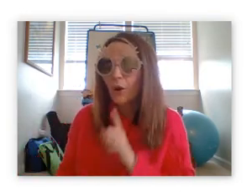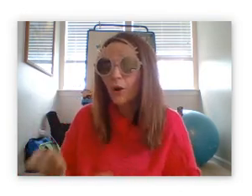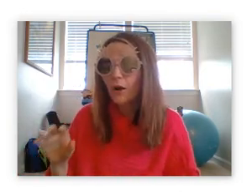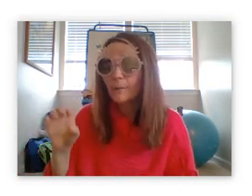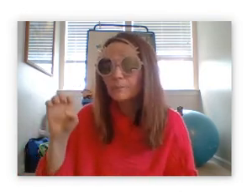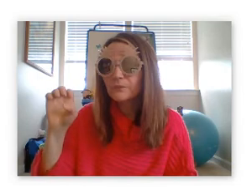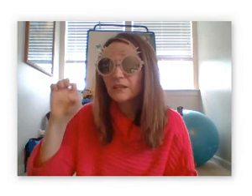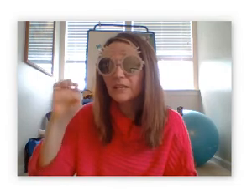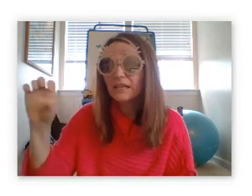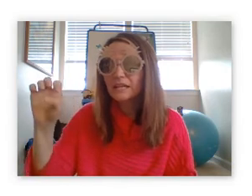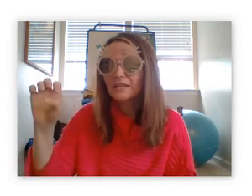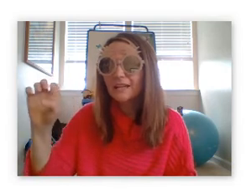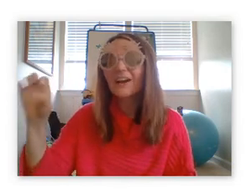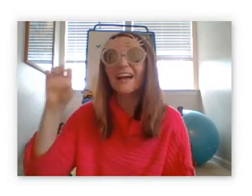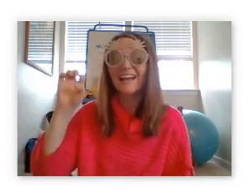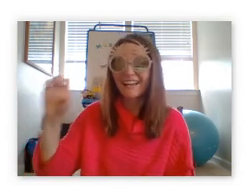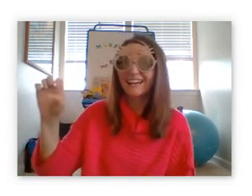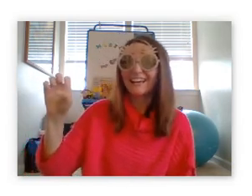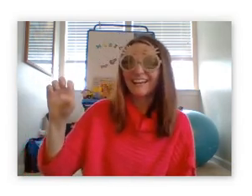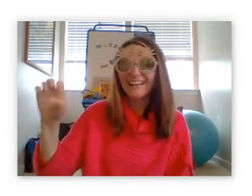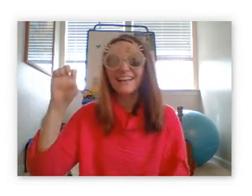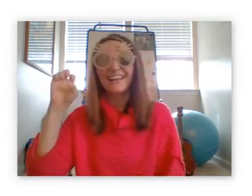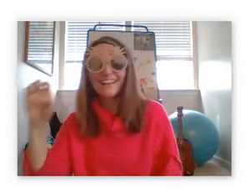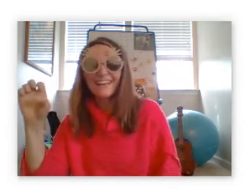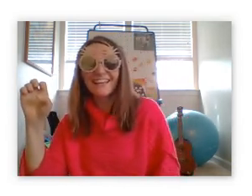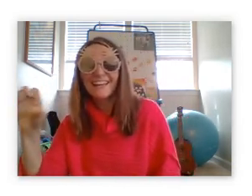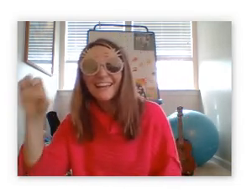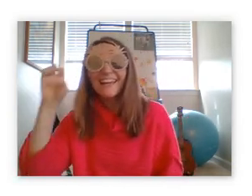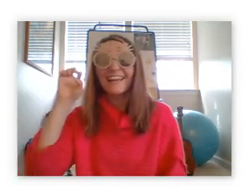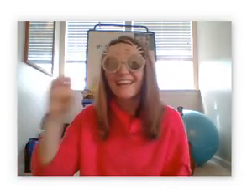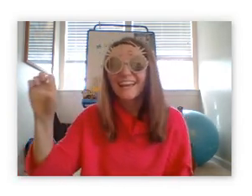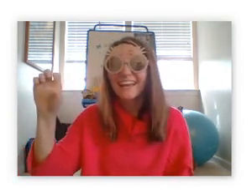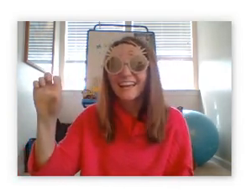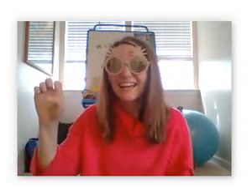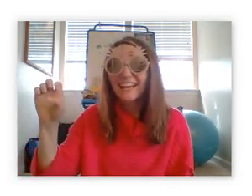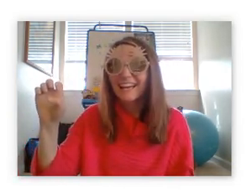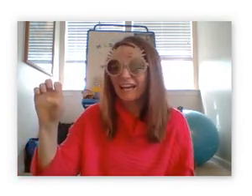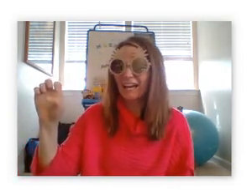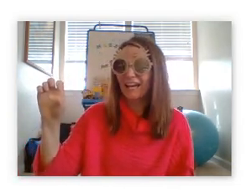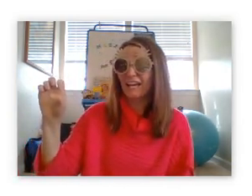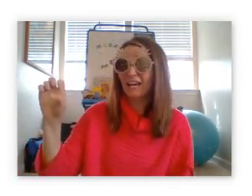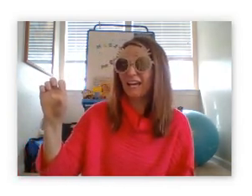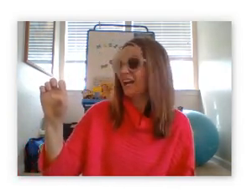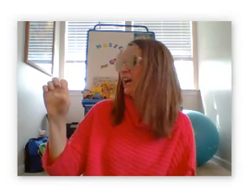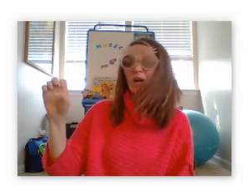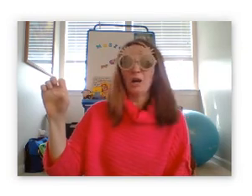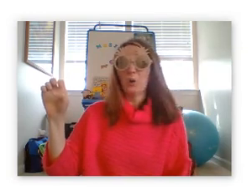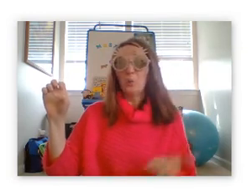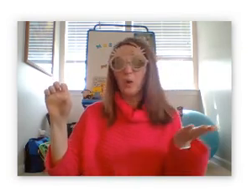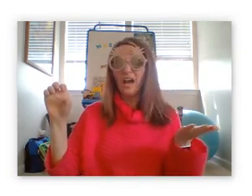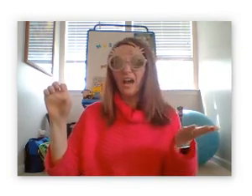I like to eat, eat, eat apples and